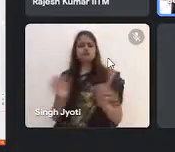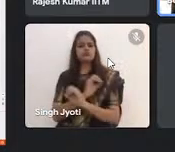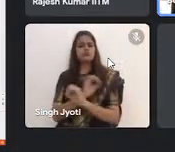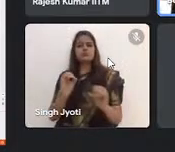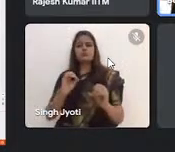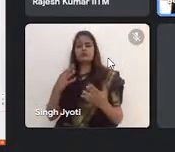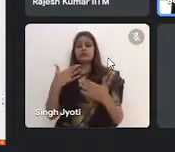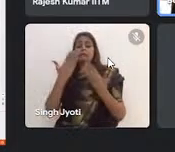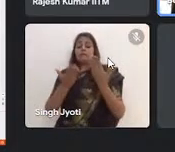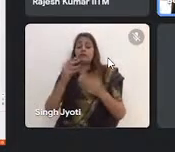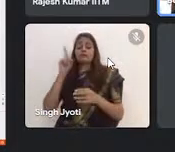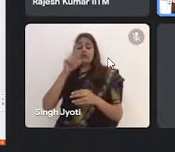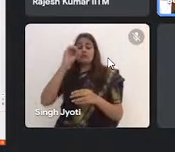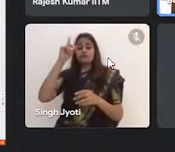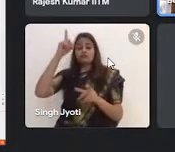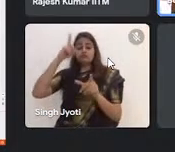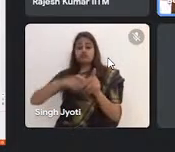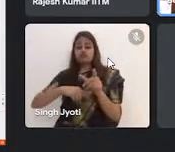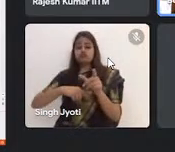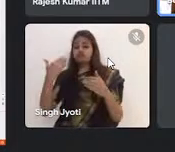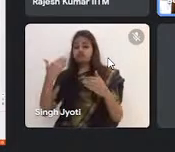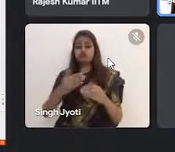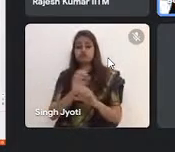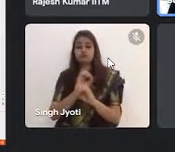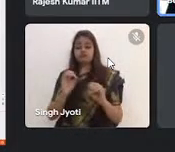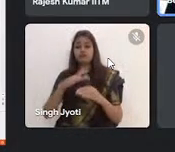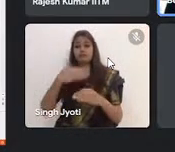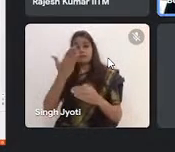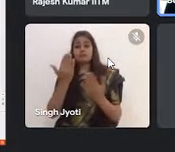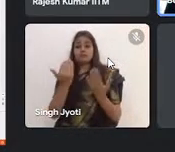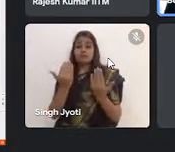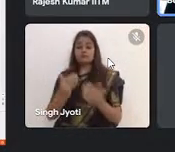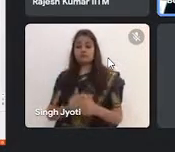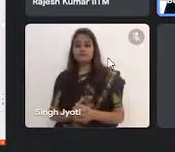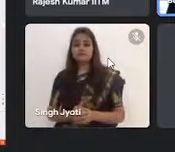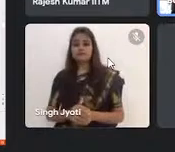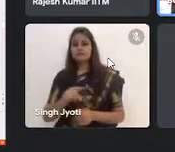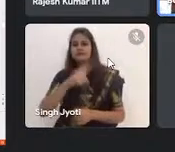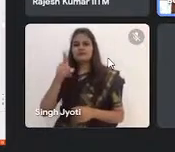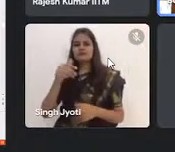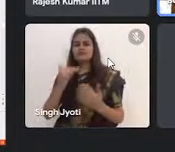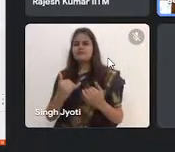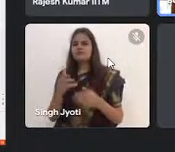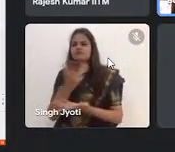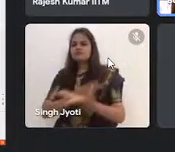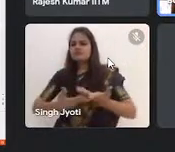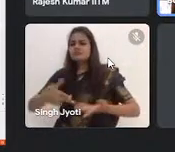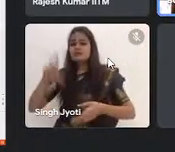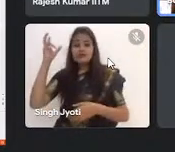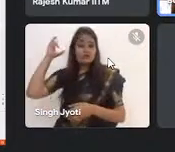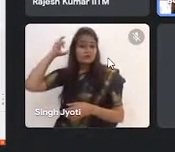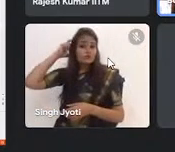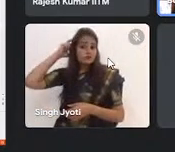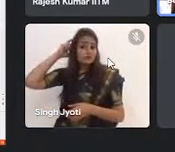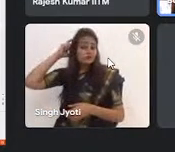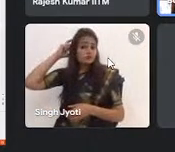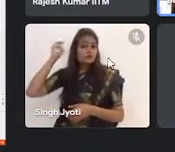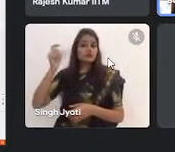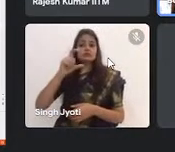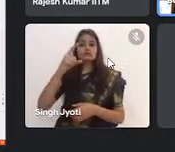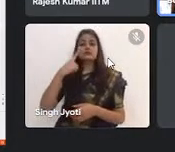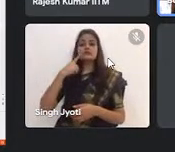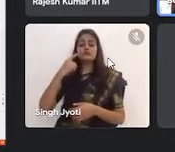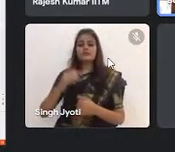solved. I want to say a little bit about cochlear implants because that's very important. They're very successful